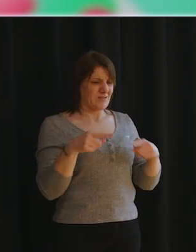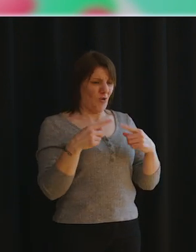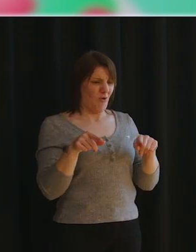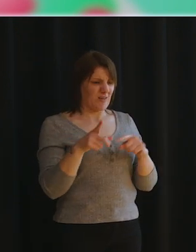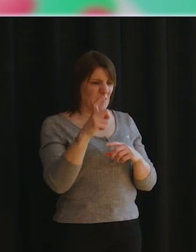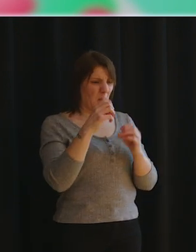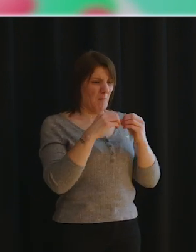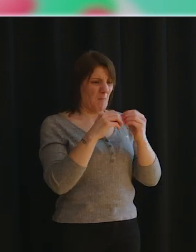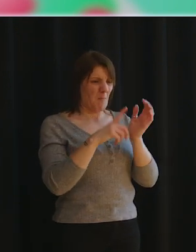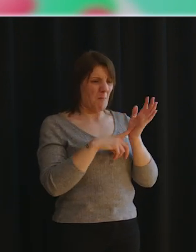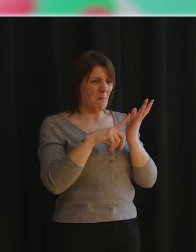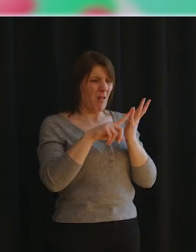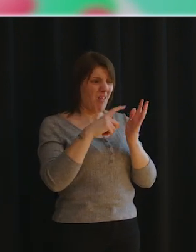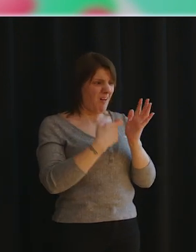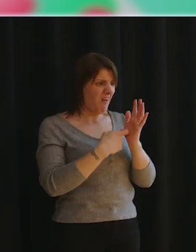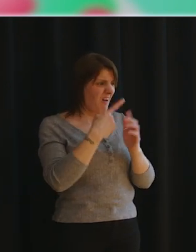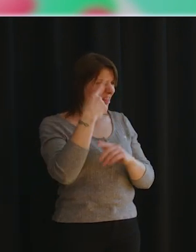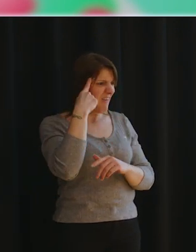have no idea why.